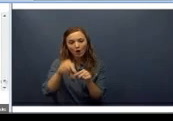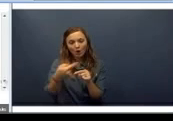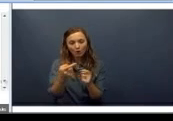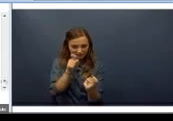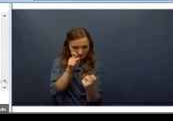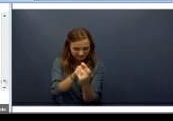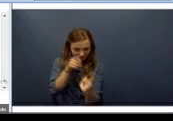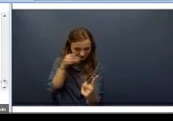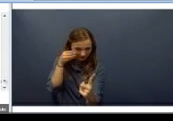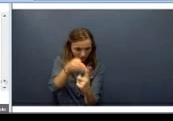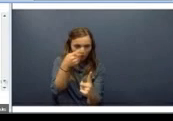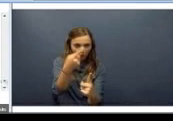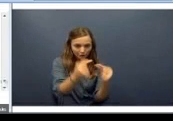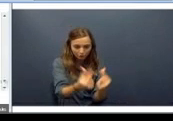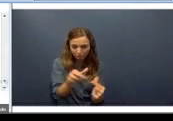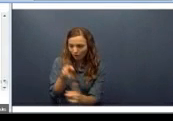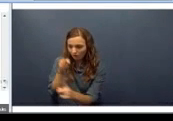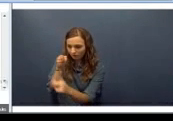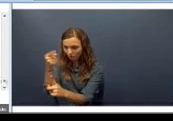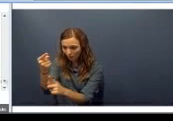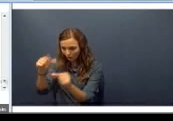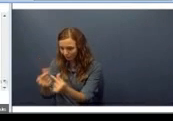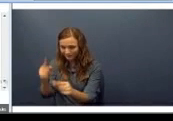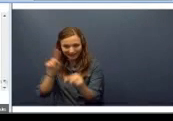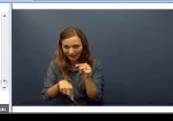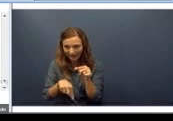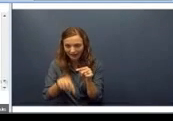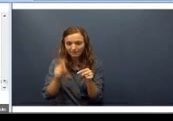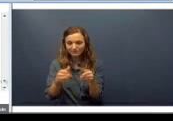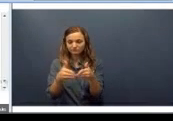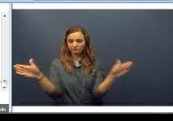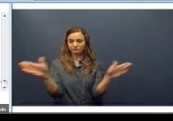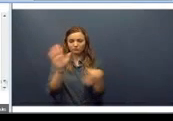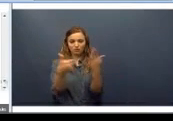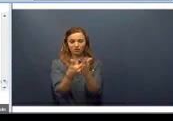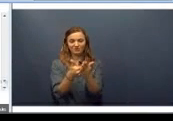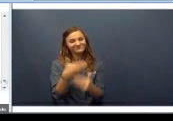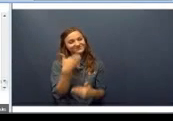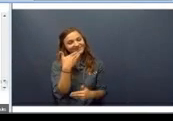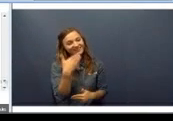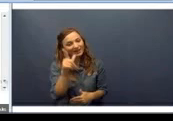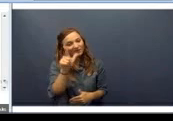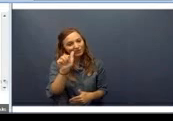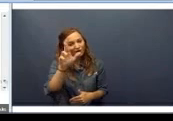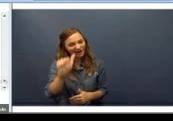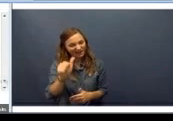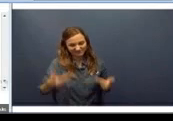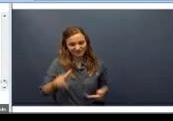everyone. You can't just specifically target one group or the other.